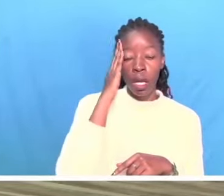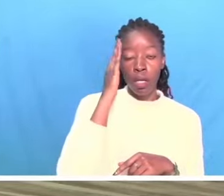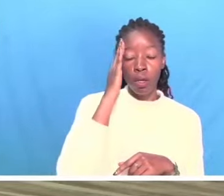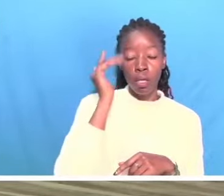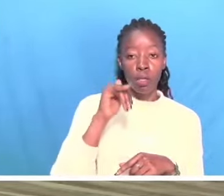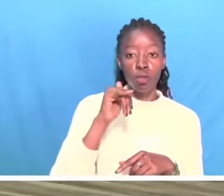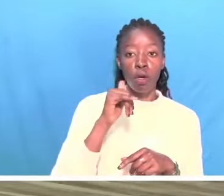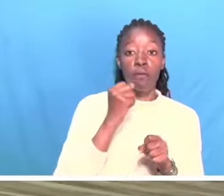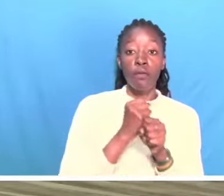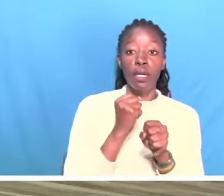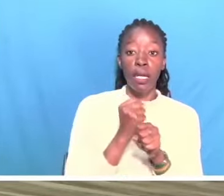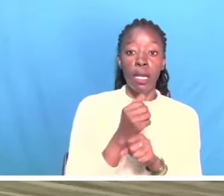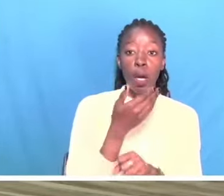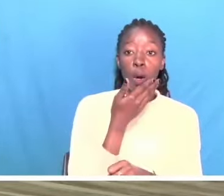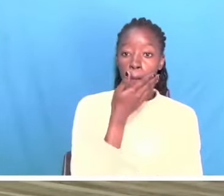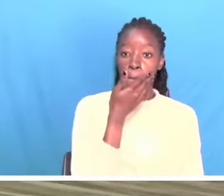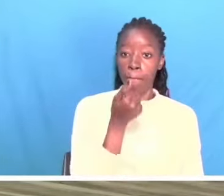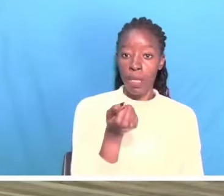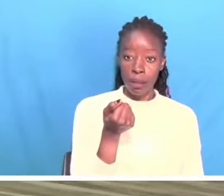our best,